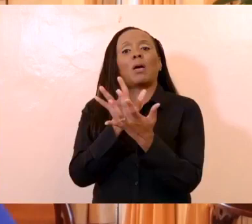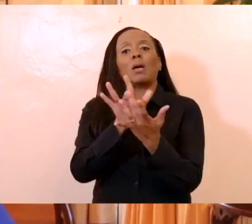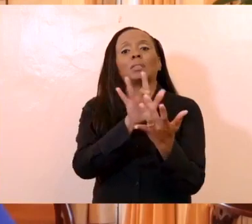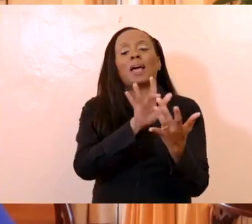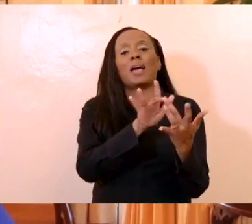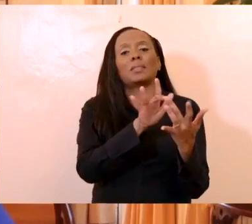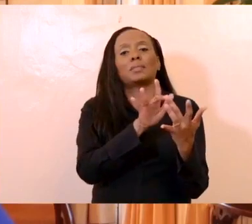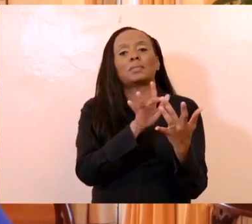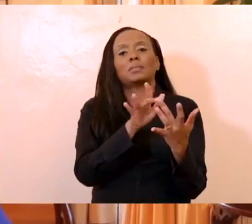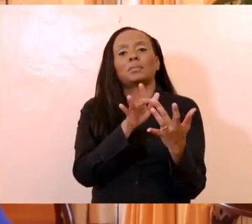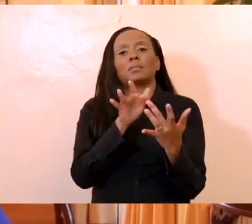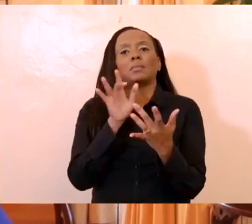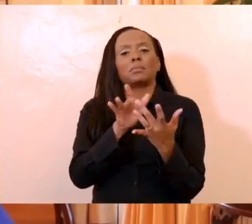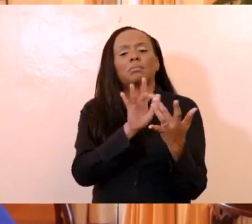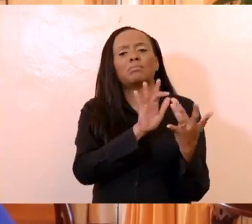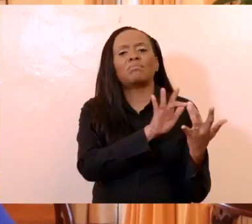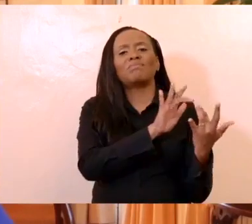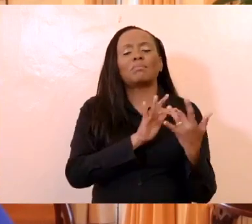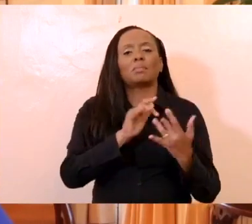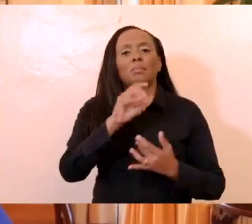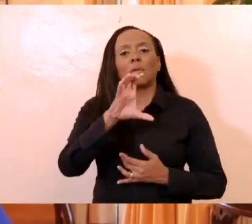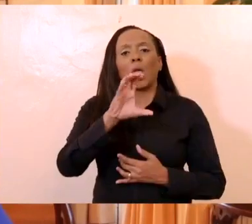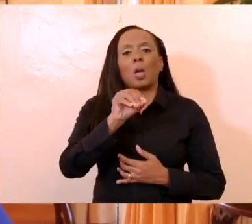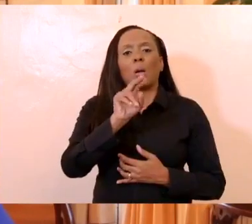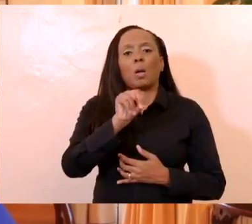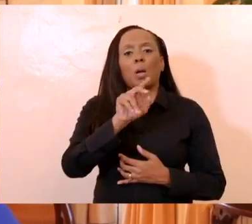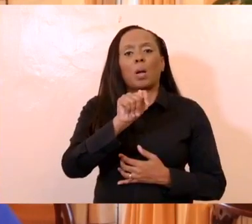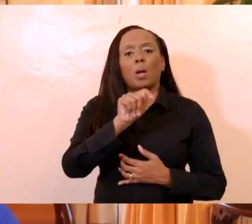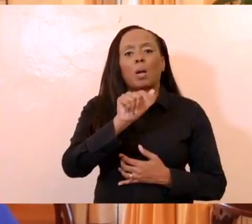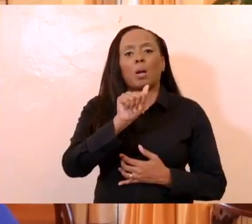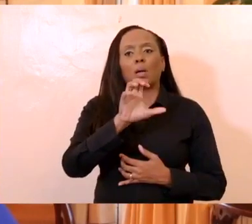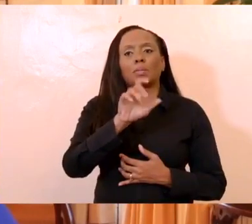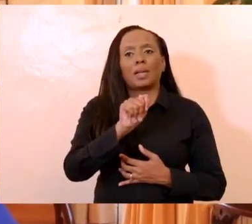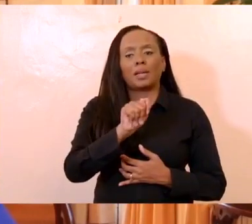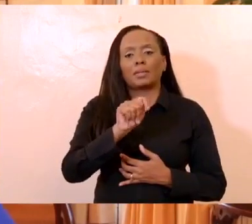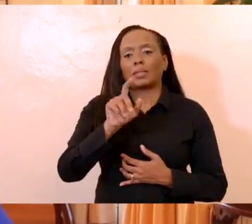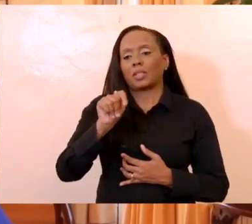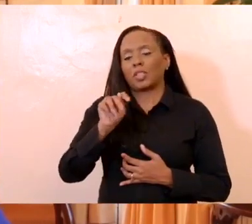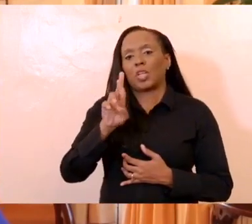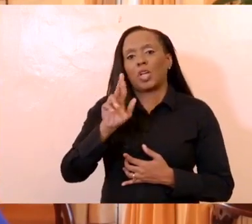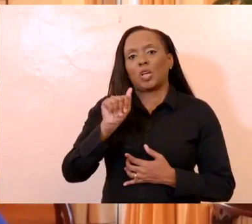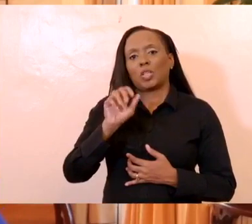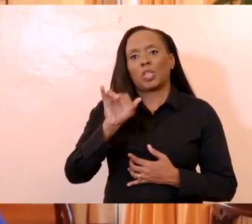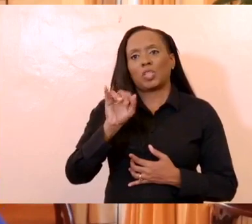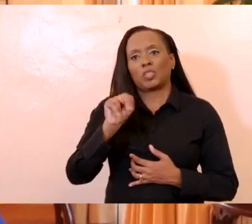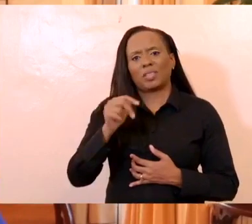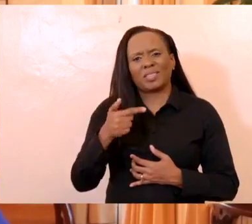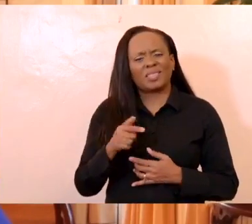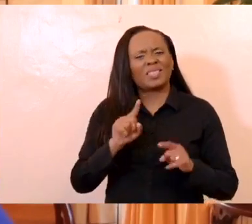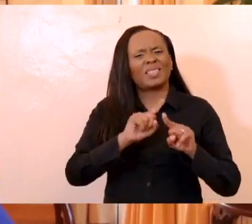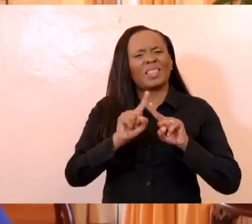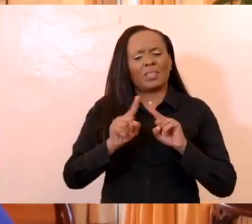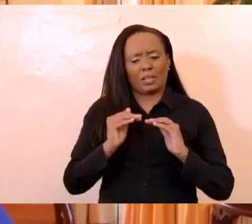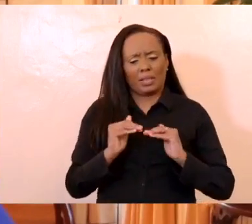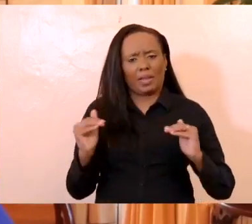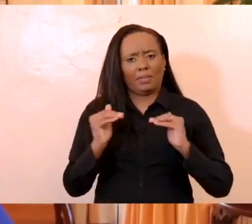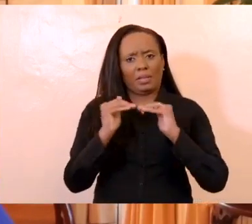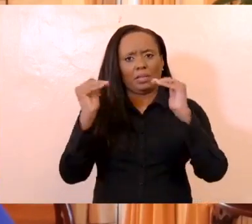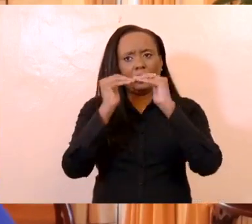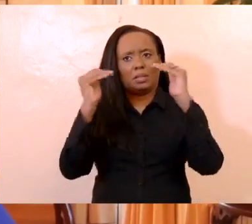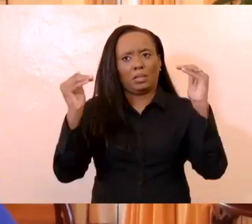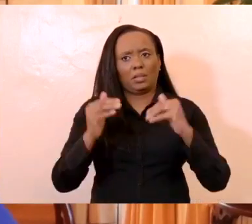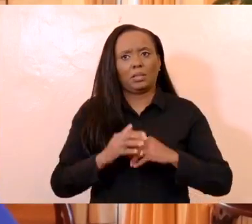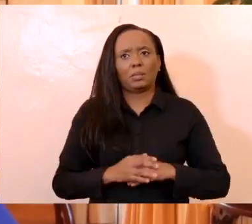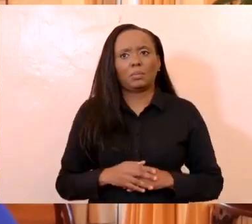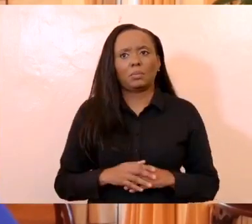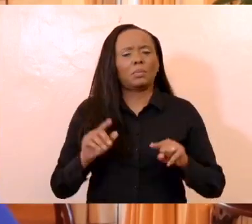it, contact tracing, getting primary contacts, secondary contacts, tertiary contacts, but what